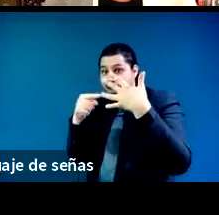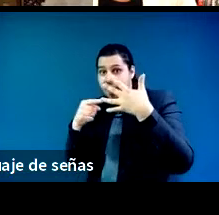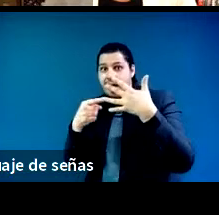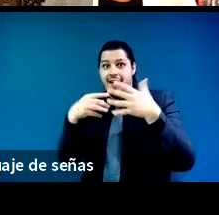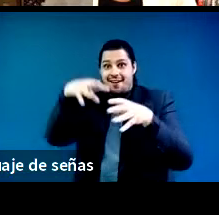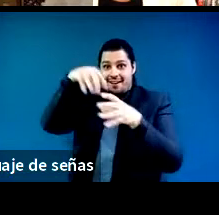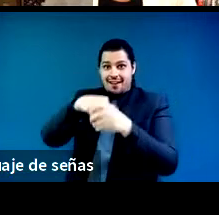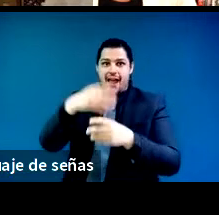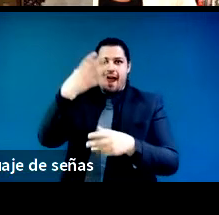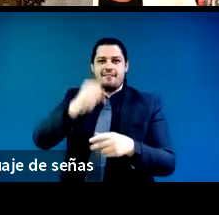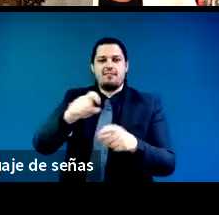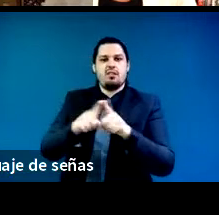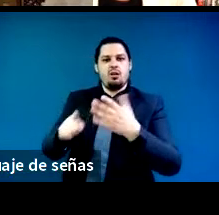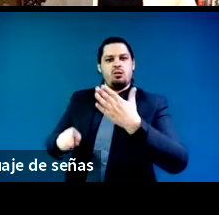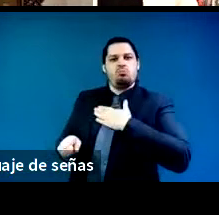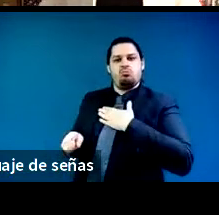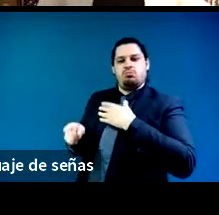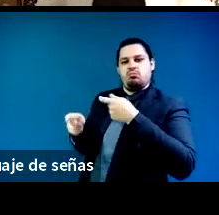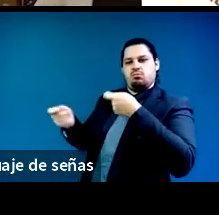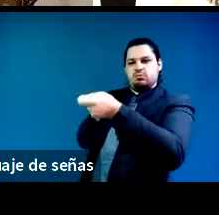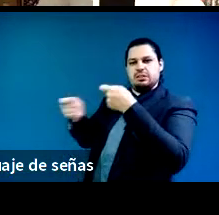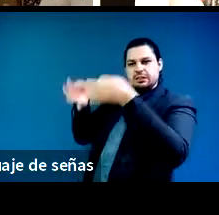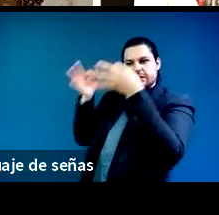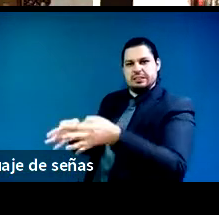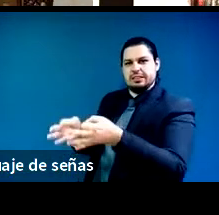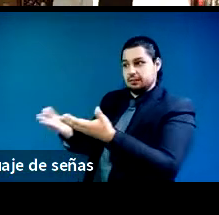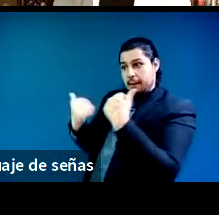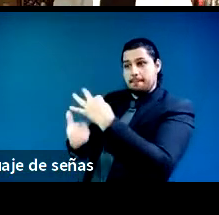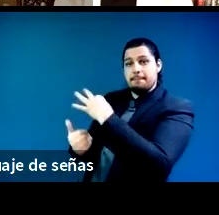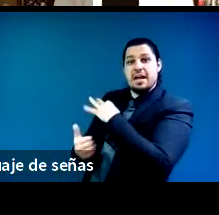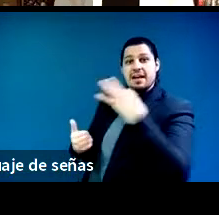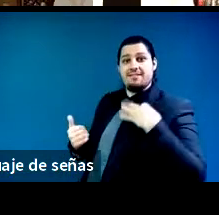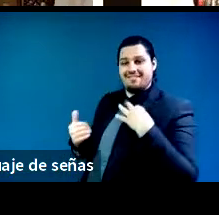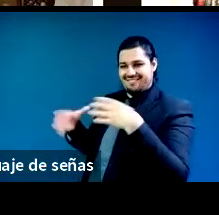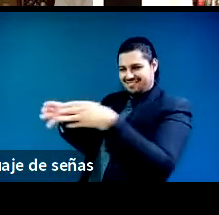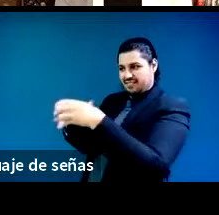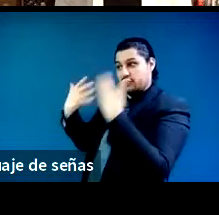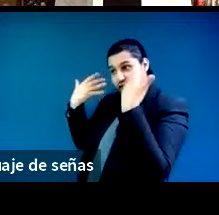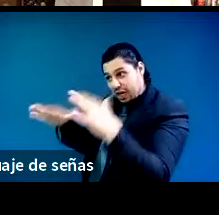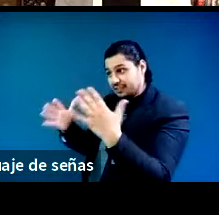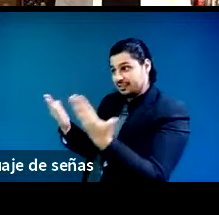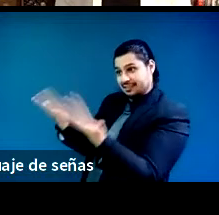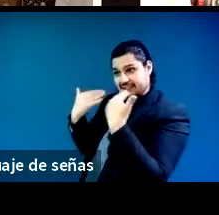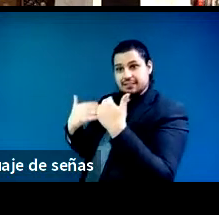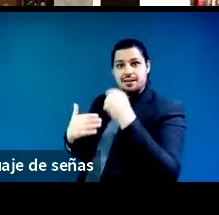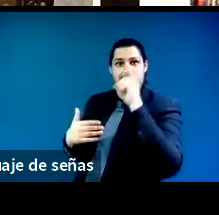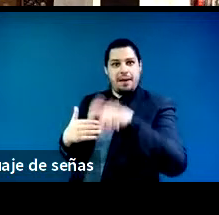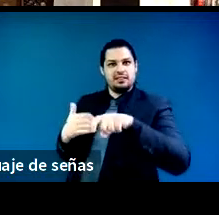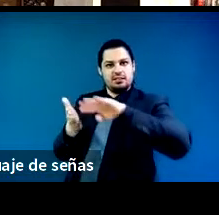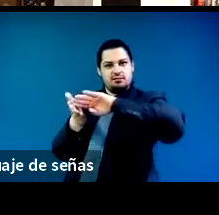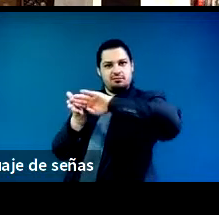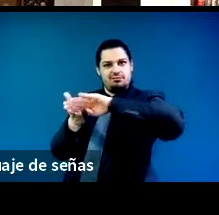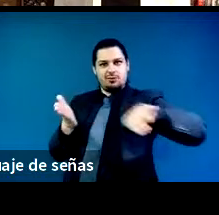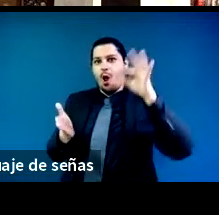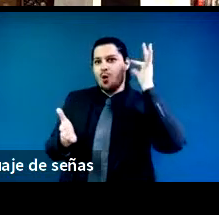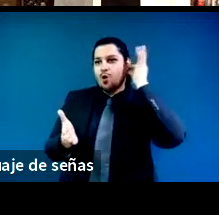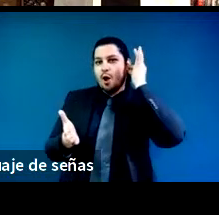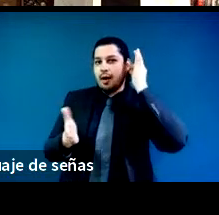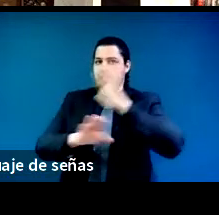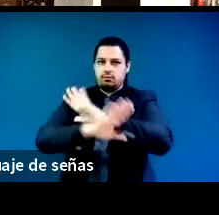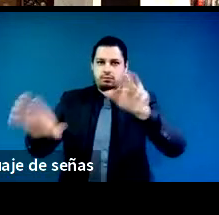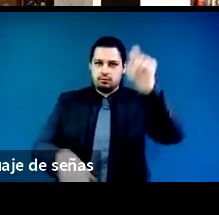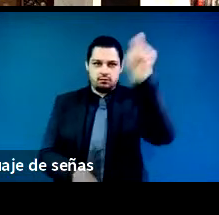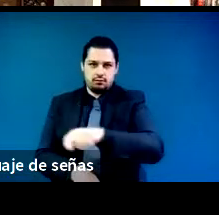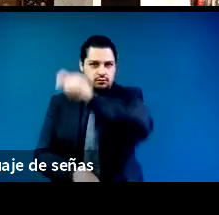to simply cut out content that is polarizing. And we welcome the recent human rights policy